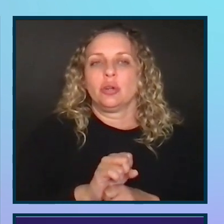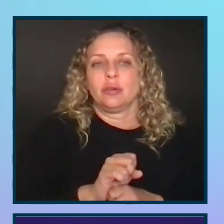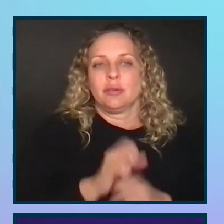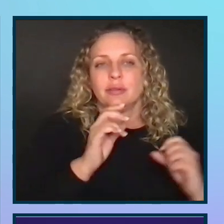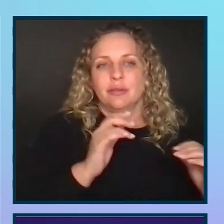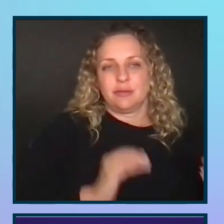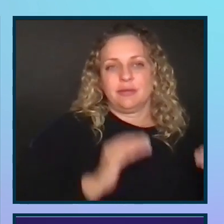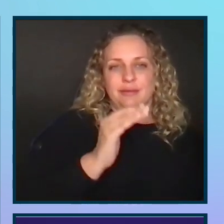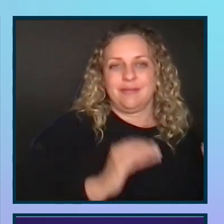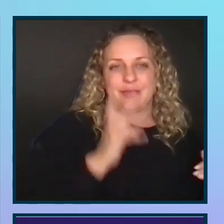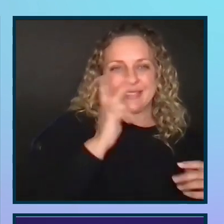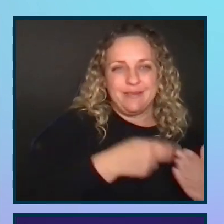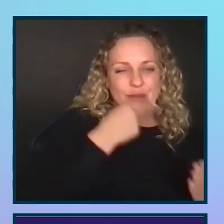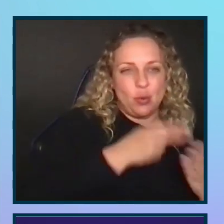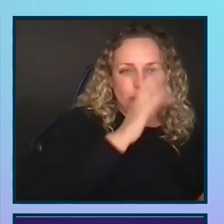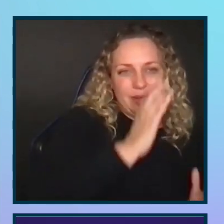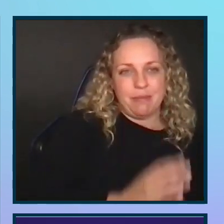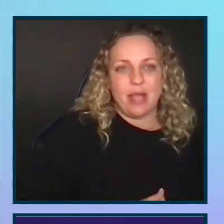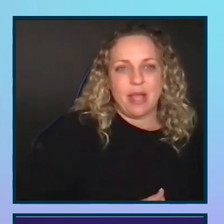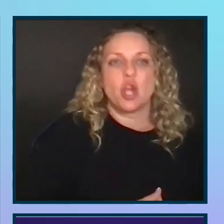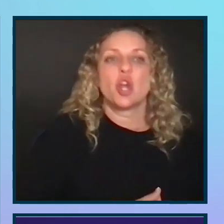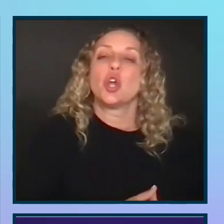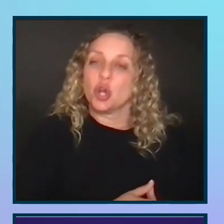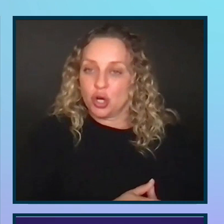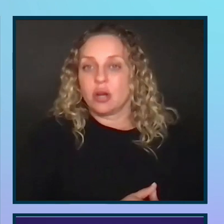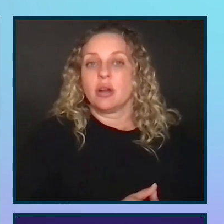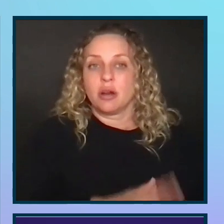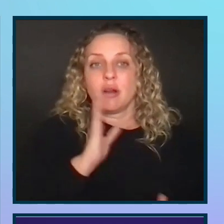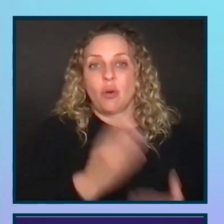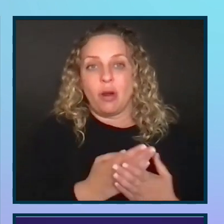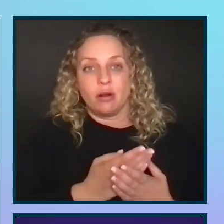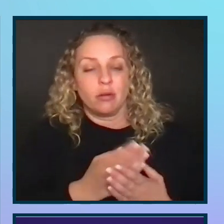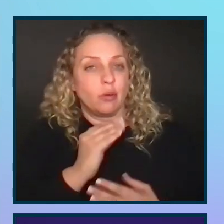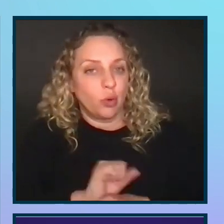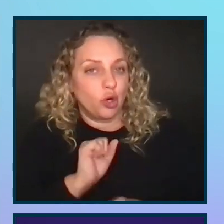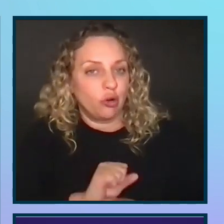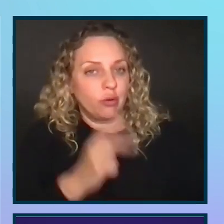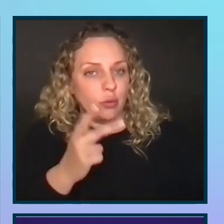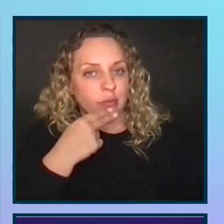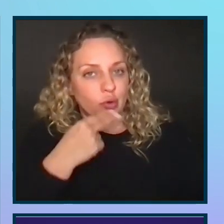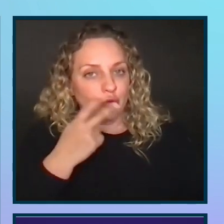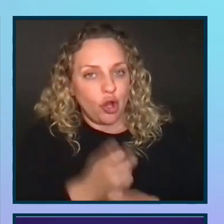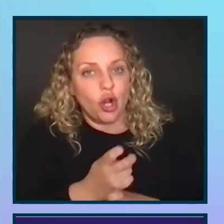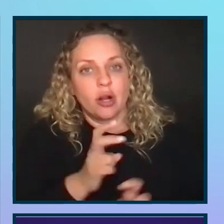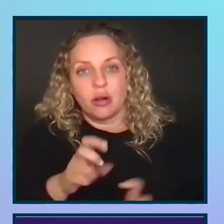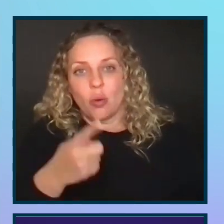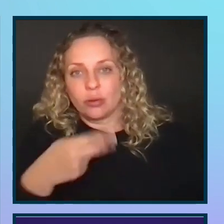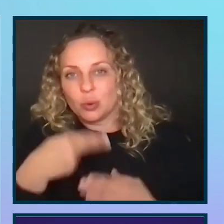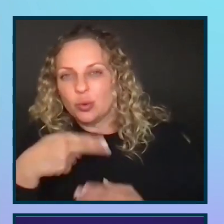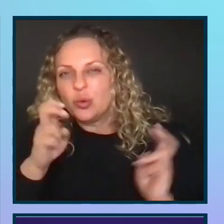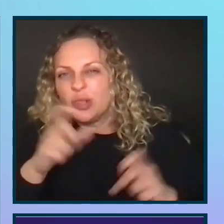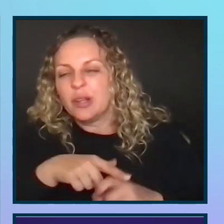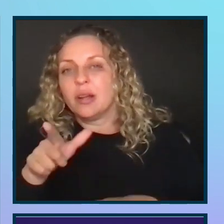we're working out of 10. Now, when they go to work, takes 3 spoons. Hard day. Back home, transit, 1 more spoon. When